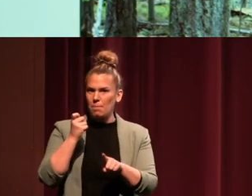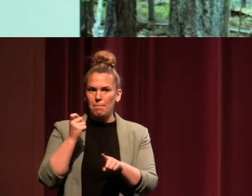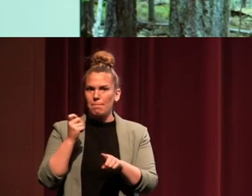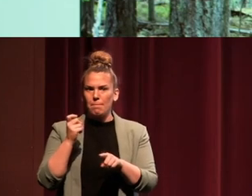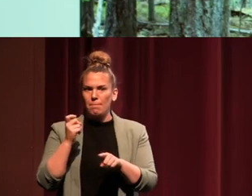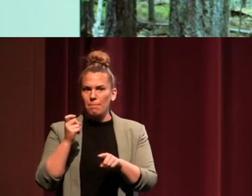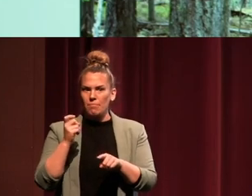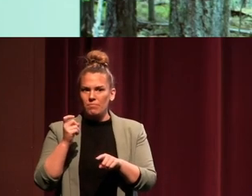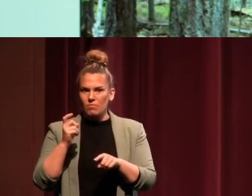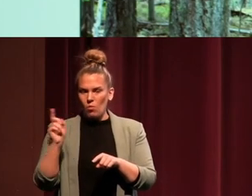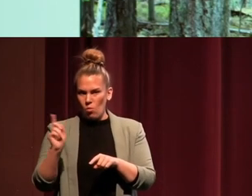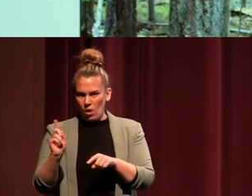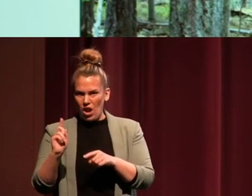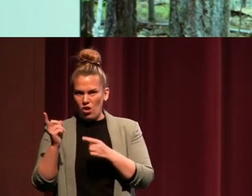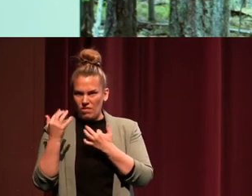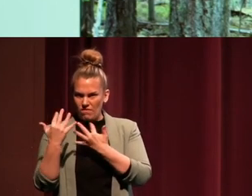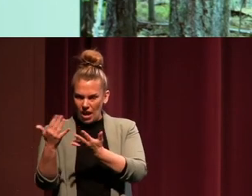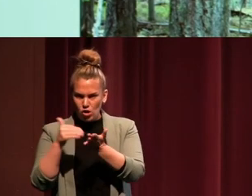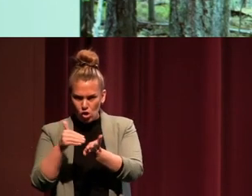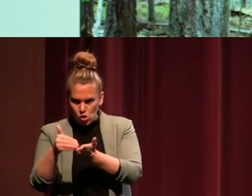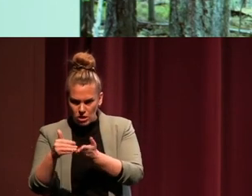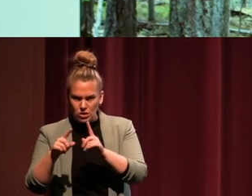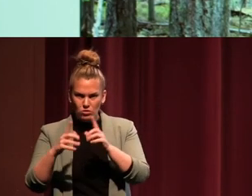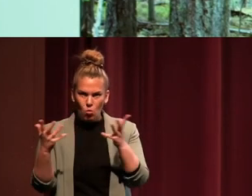and that they depend on.